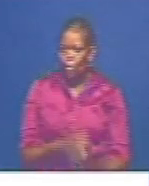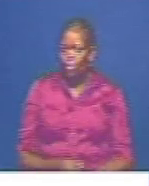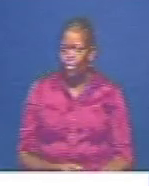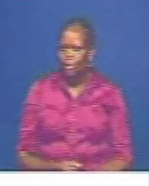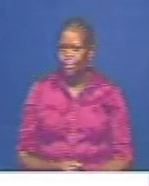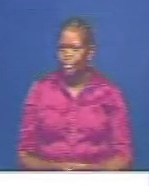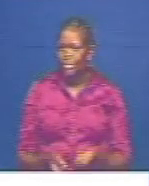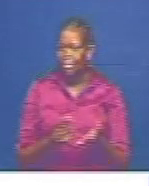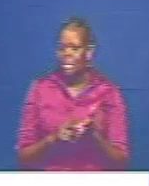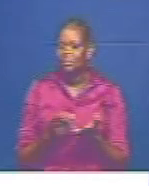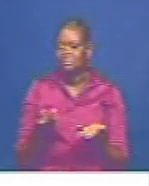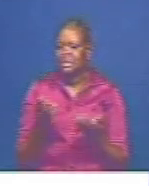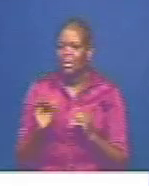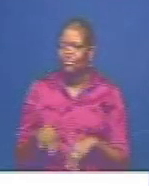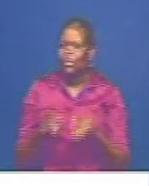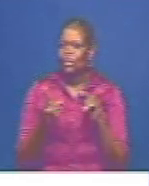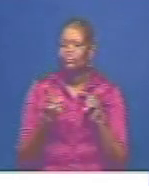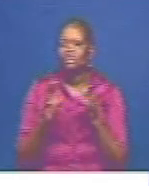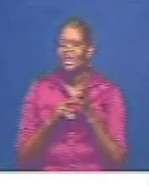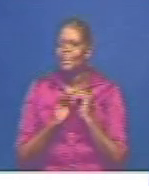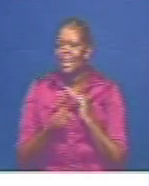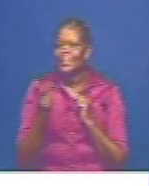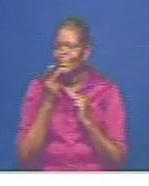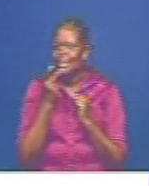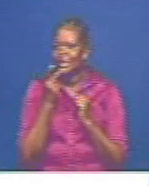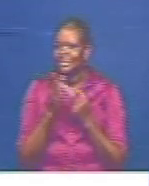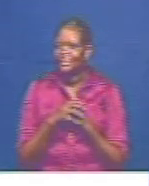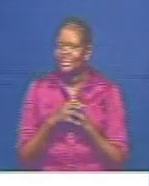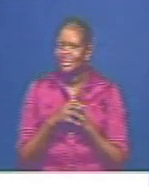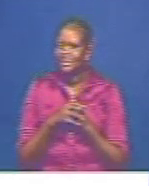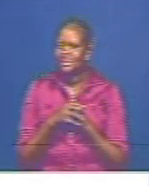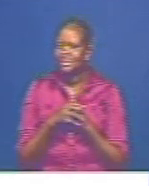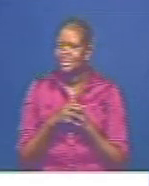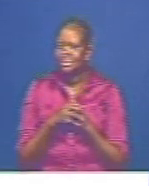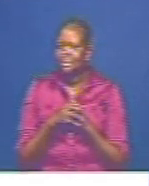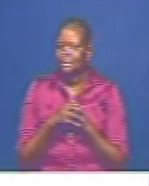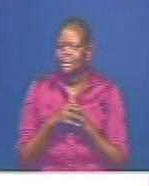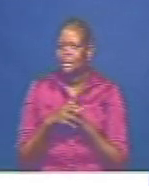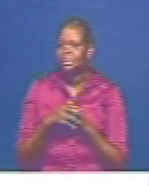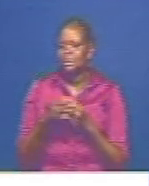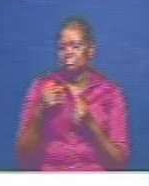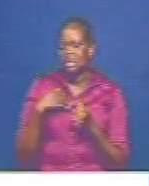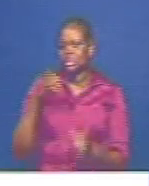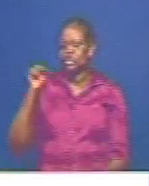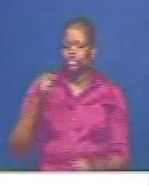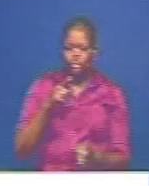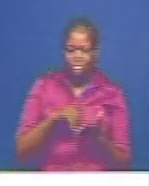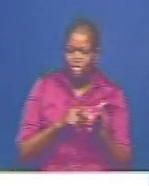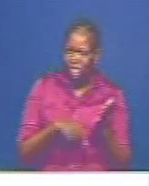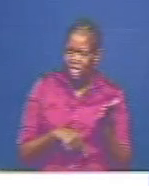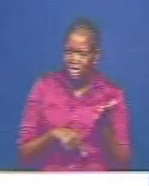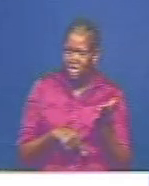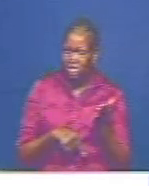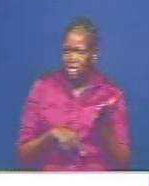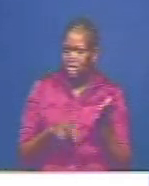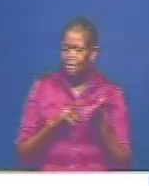so I'll stick to your meaning. Mm-hmm. That is Pokot. That is now. Mine, Awoy, is yes in Pokot. What is yours? Mine, it simply